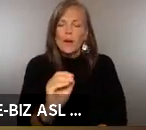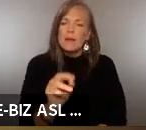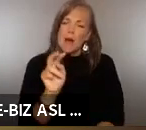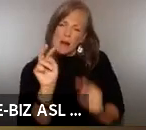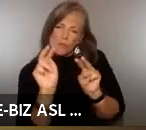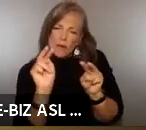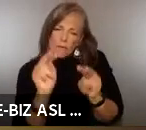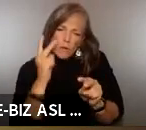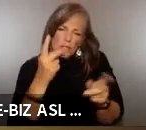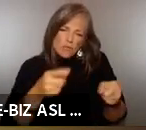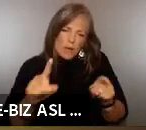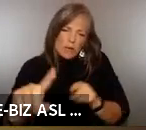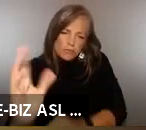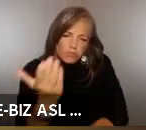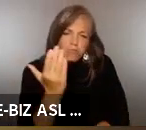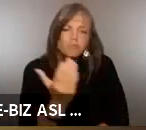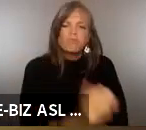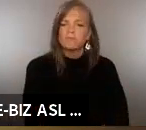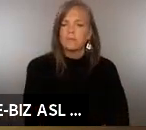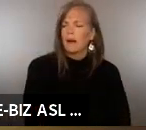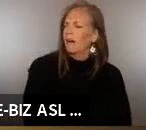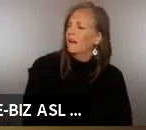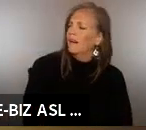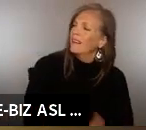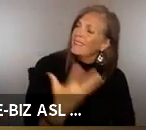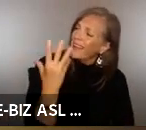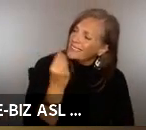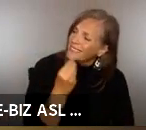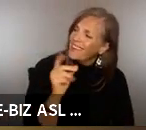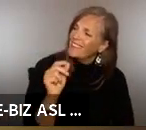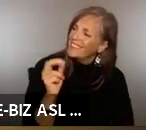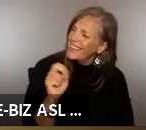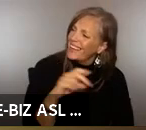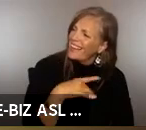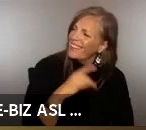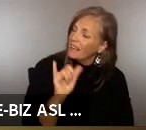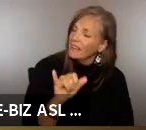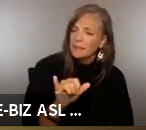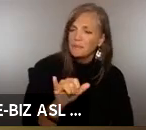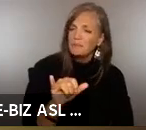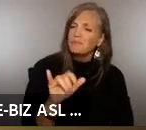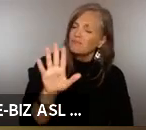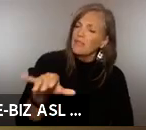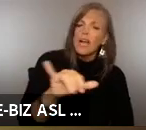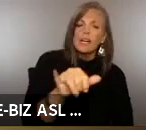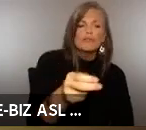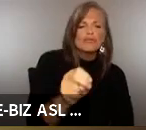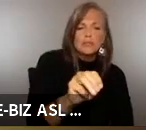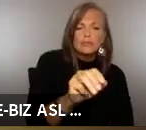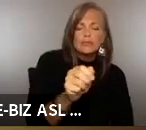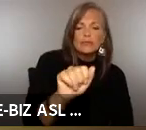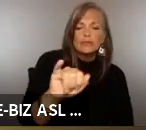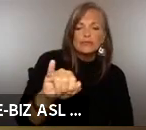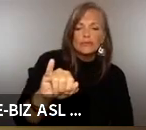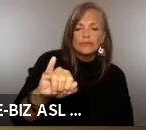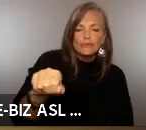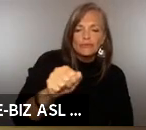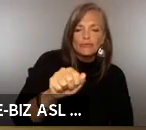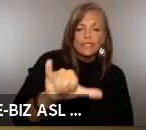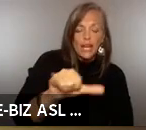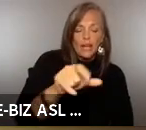ahead. That's lovely, Dan. I like that. Jay, you are a prominent spoken word